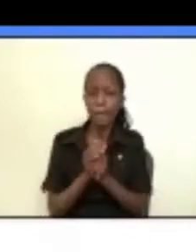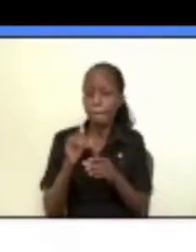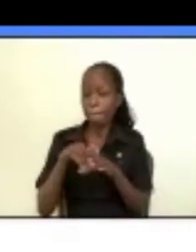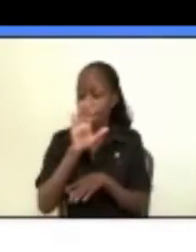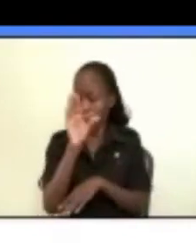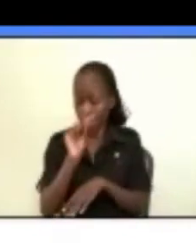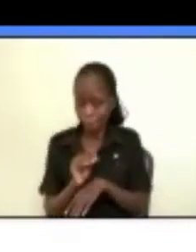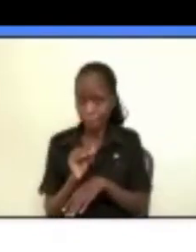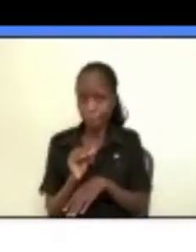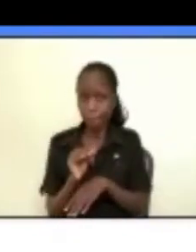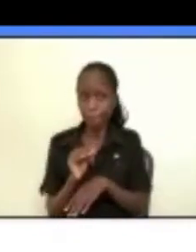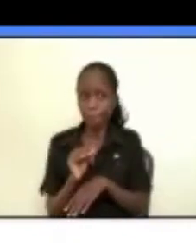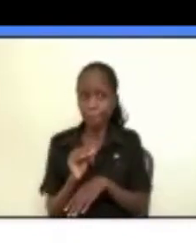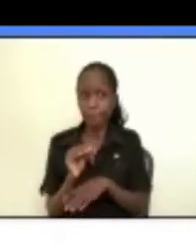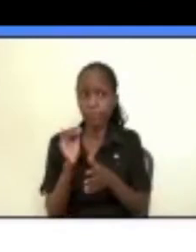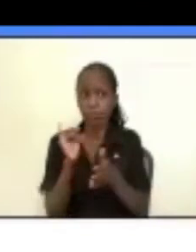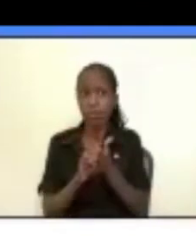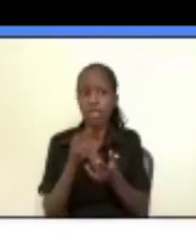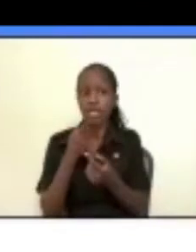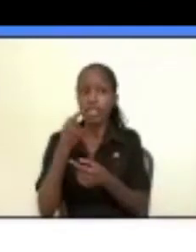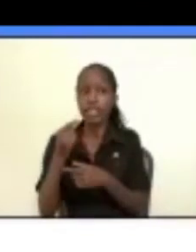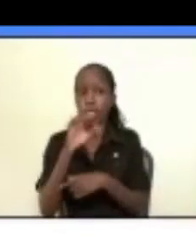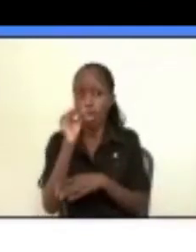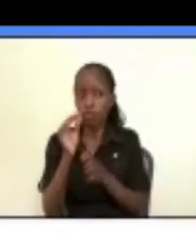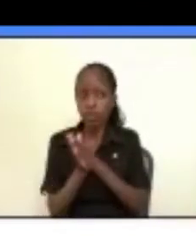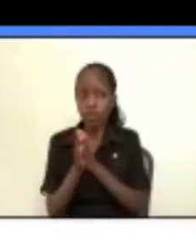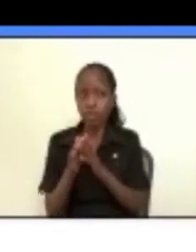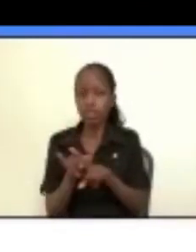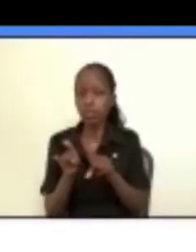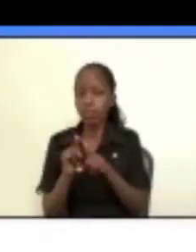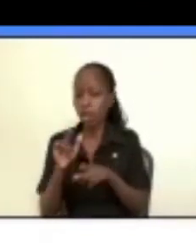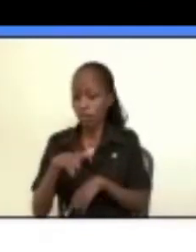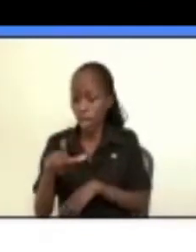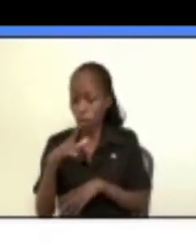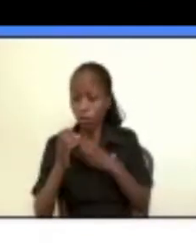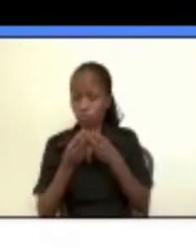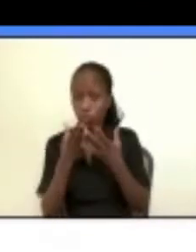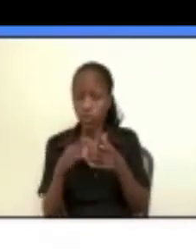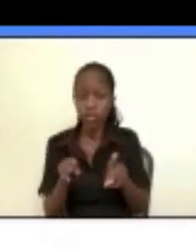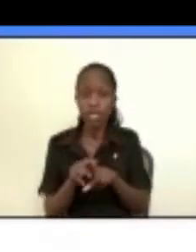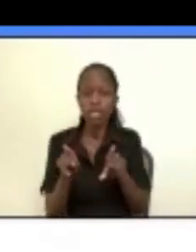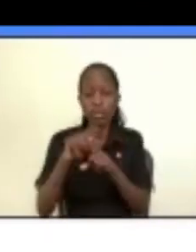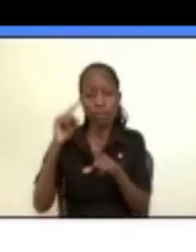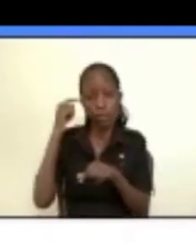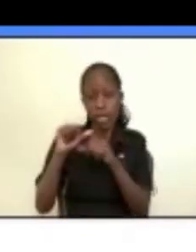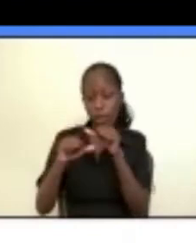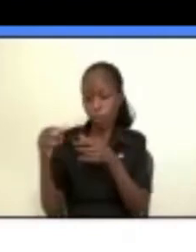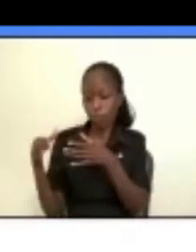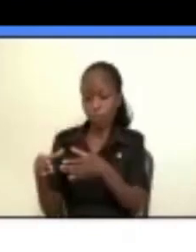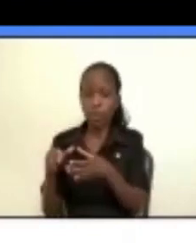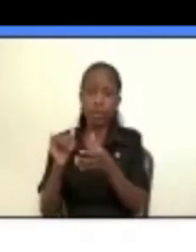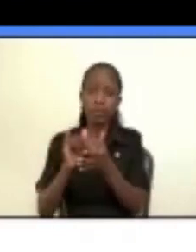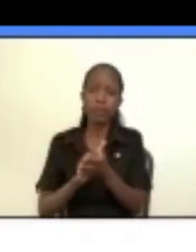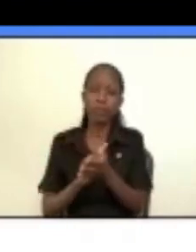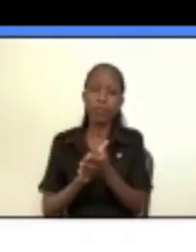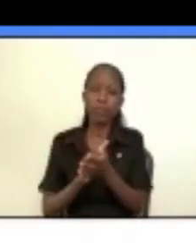that are telling African stories, that have local data. Also think about organizations who